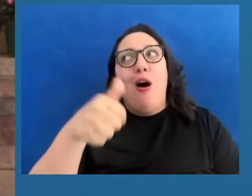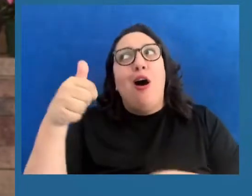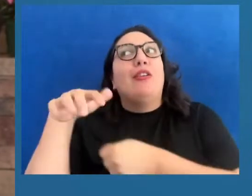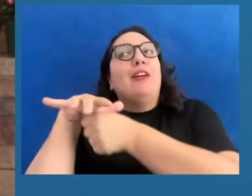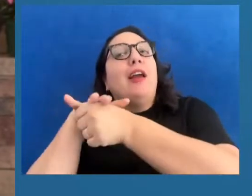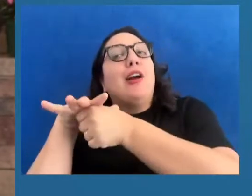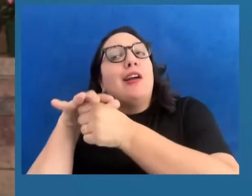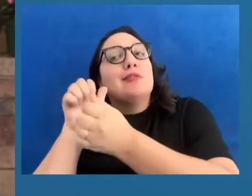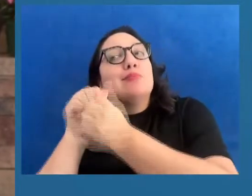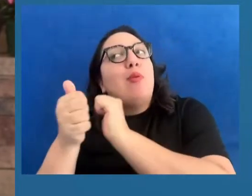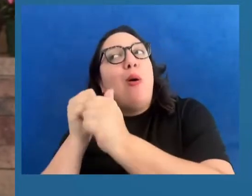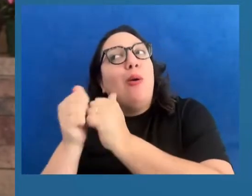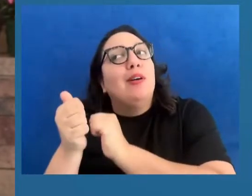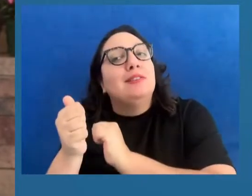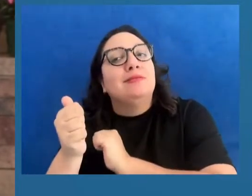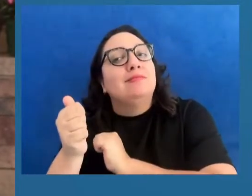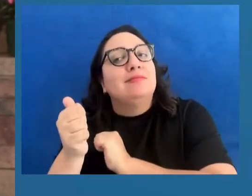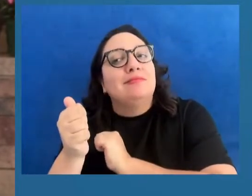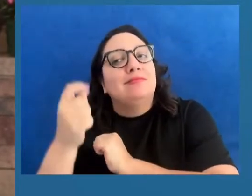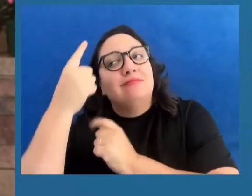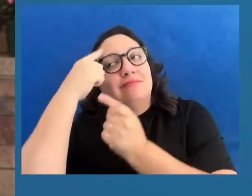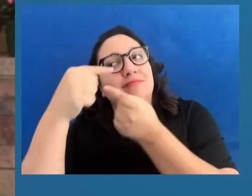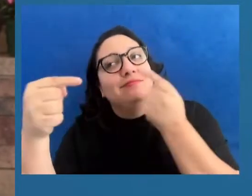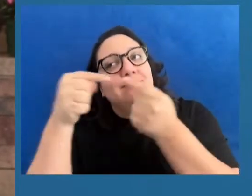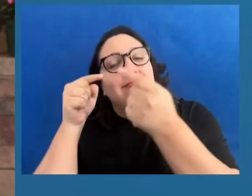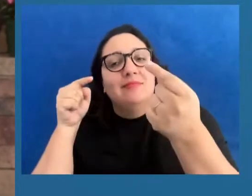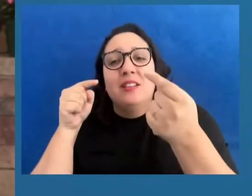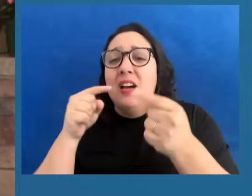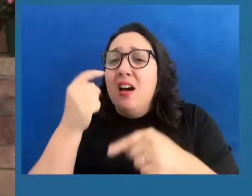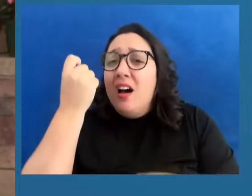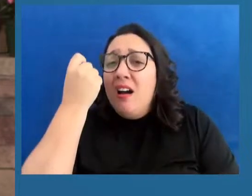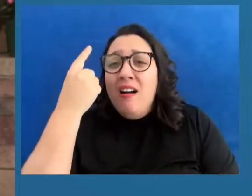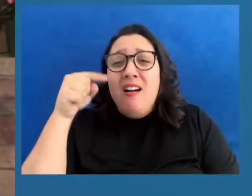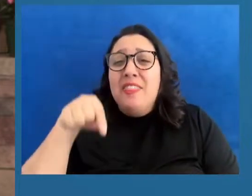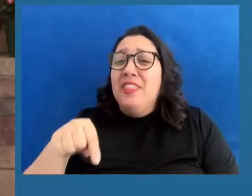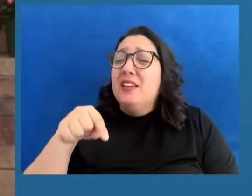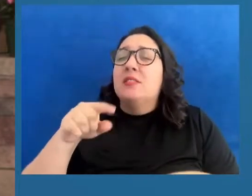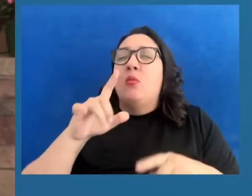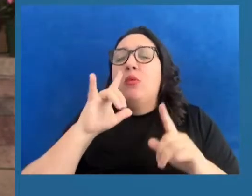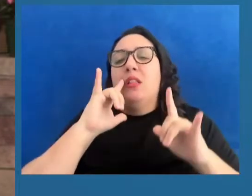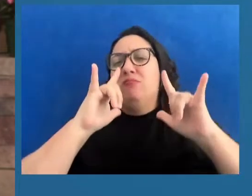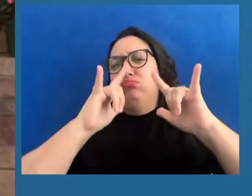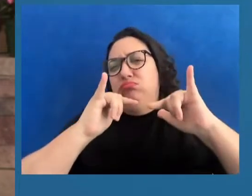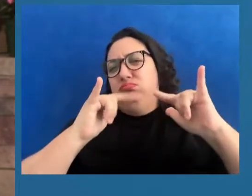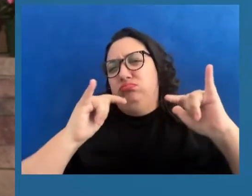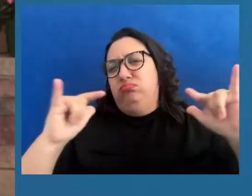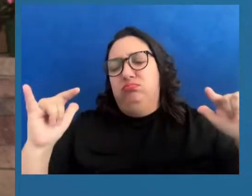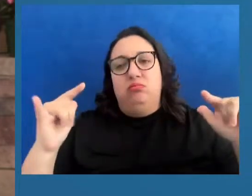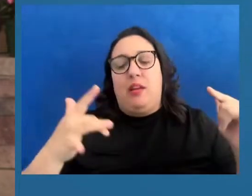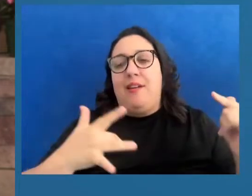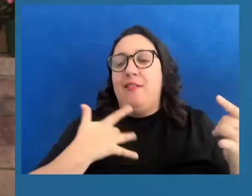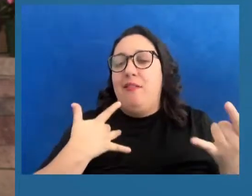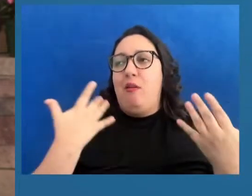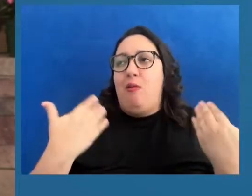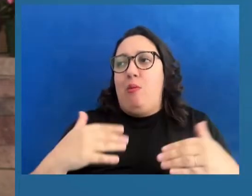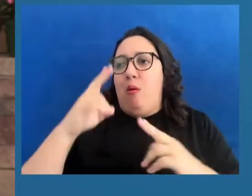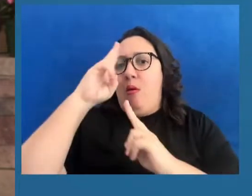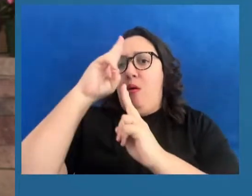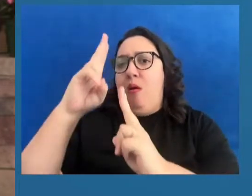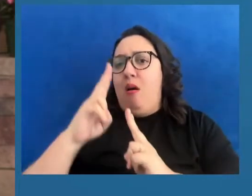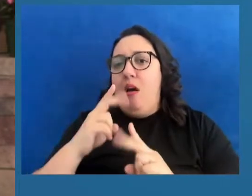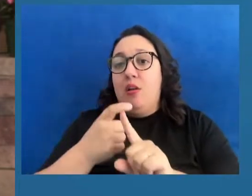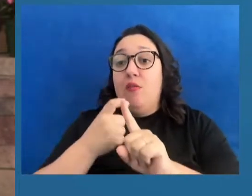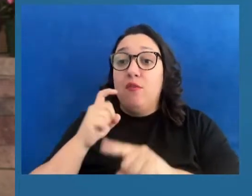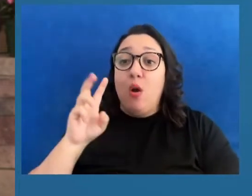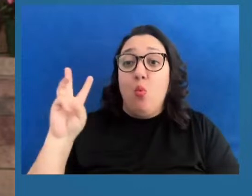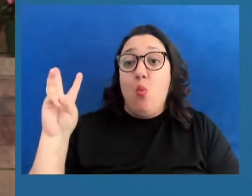But, it's a very fabulously diverse place, and I've been so blessed to be someone who came from Western New York, who was